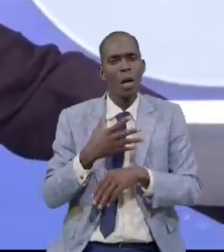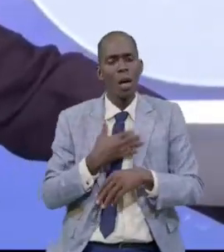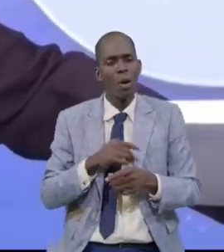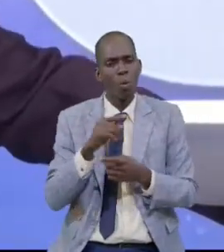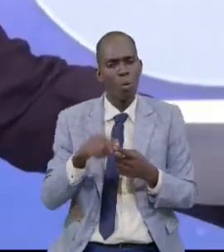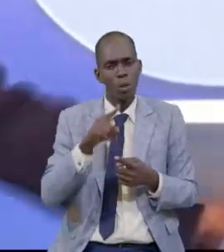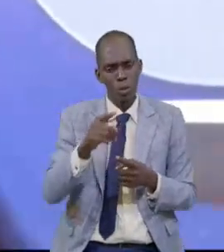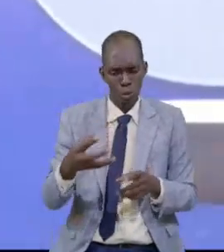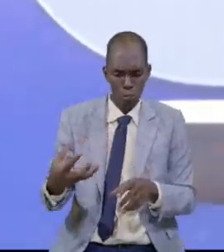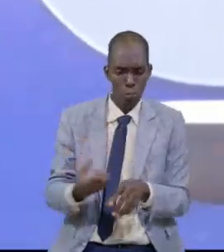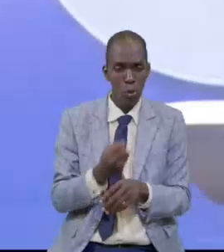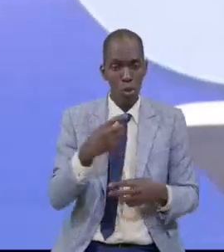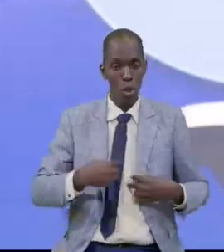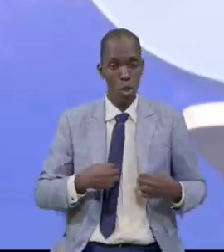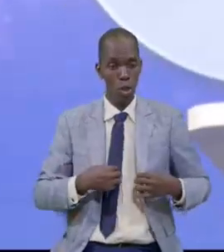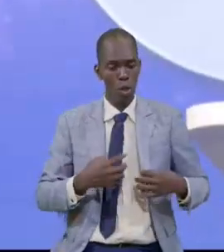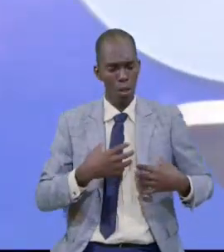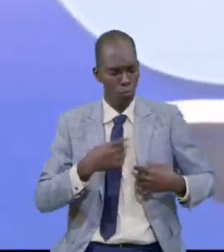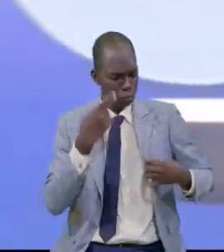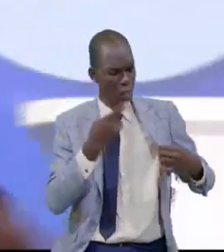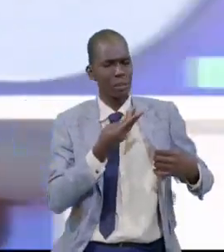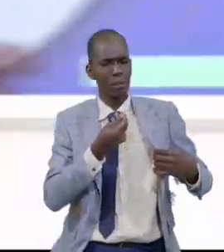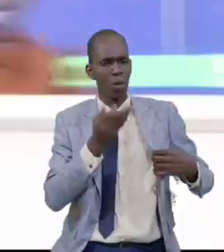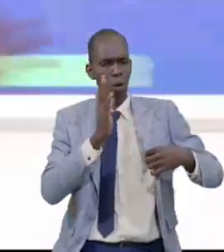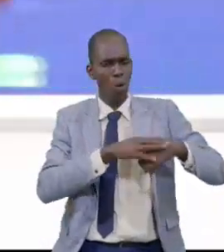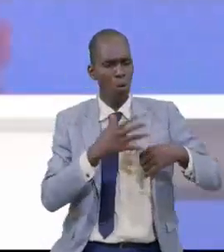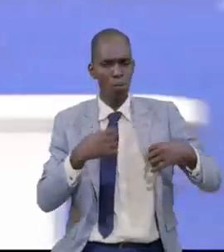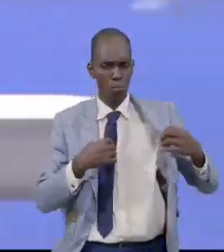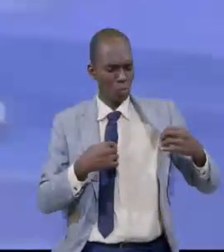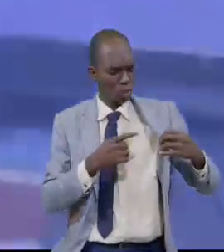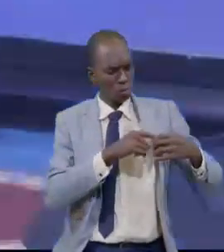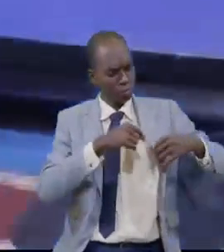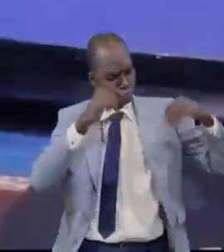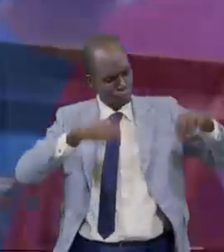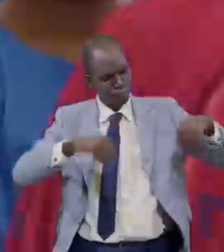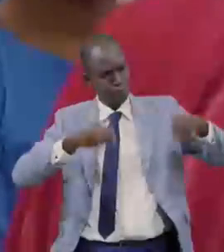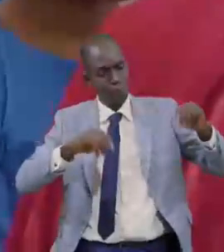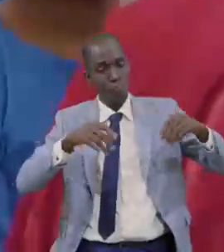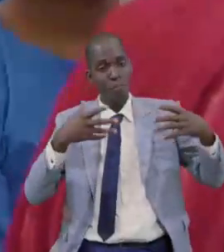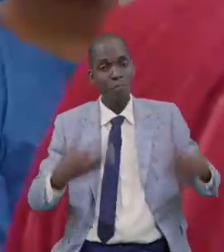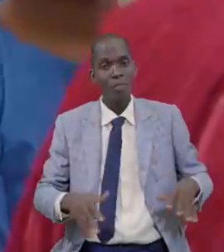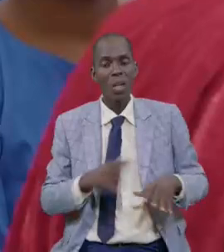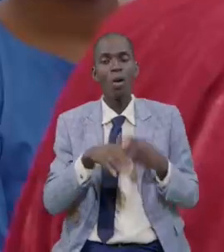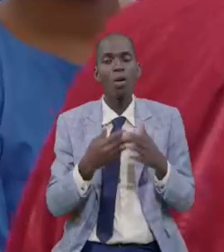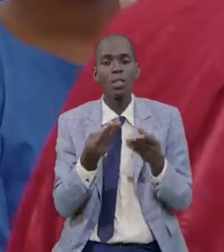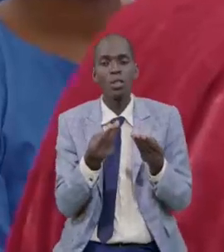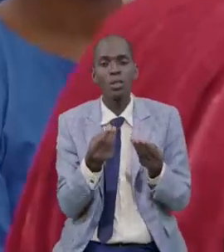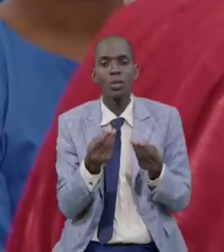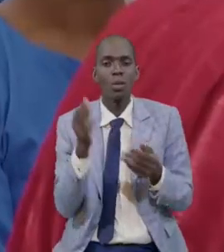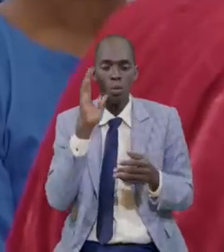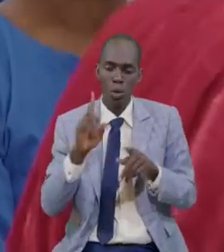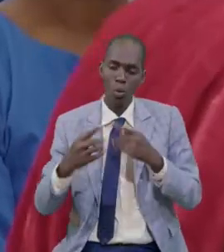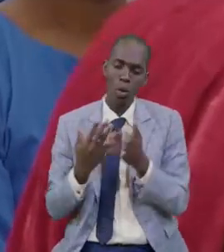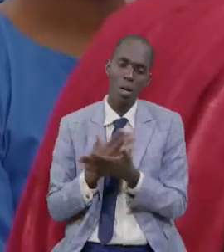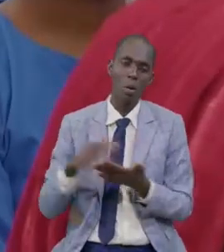all the dust there, you shake it like that, and all the dust will vanish away. And it says, now you